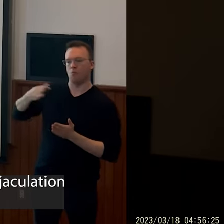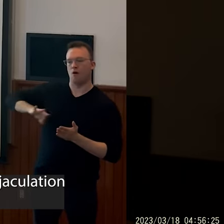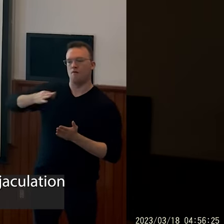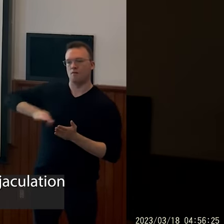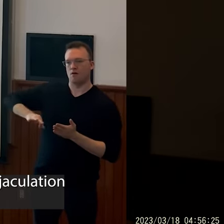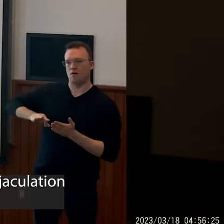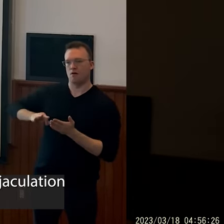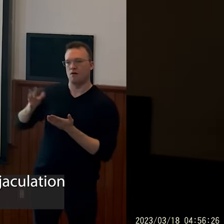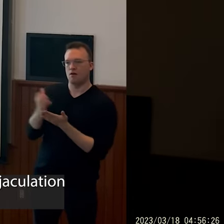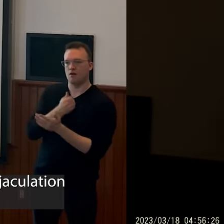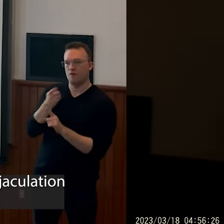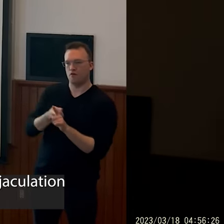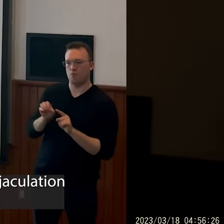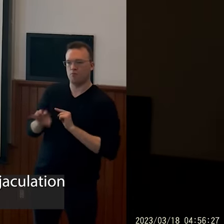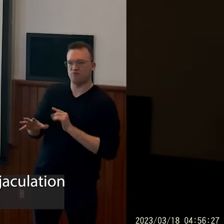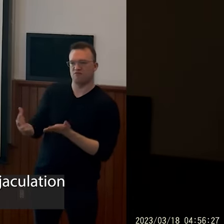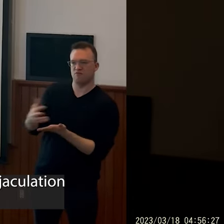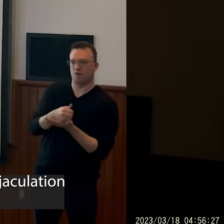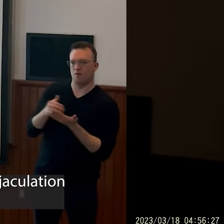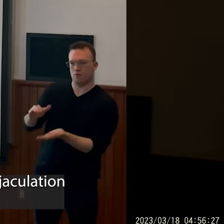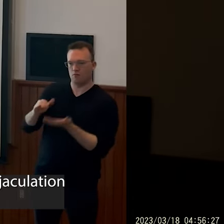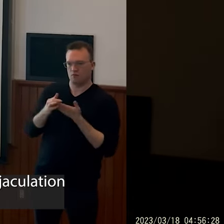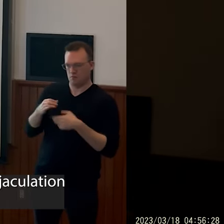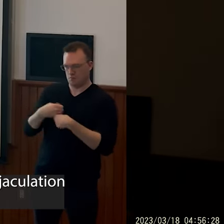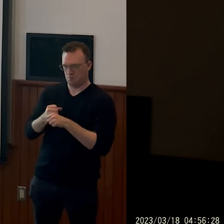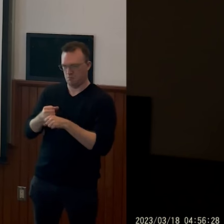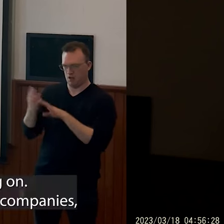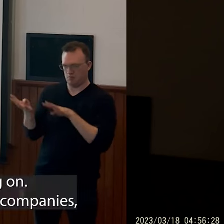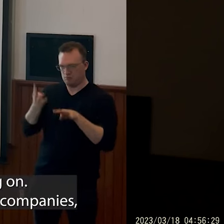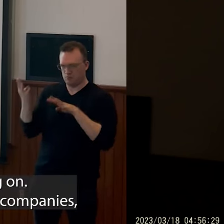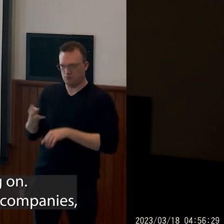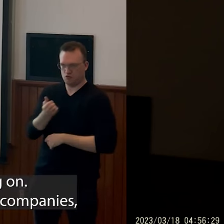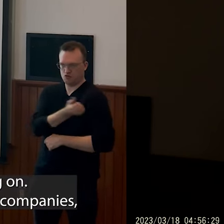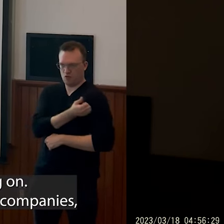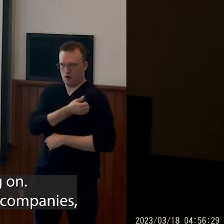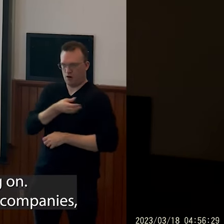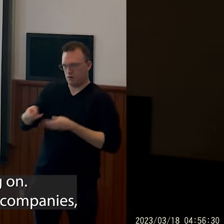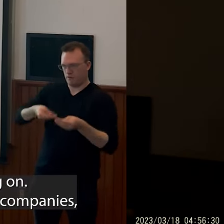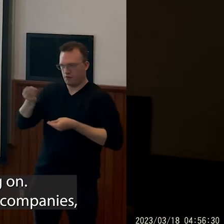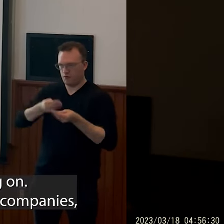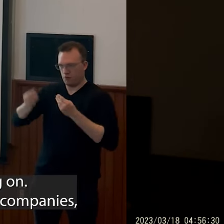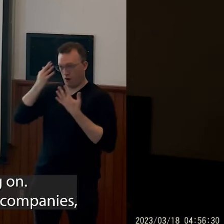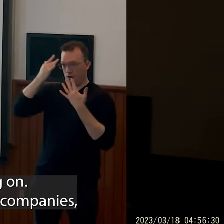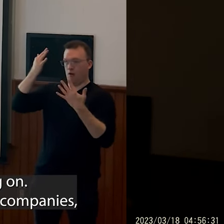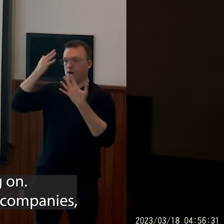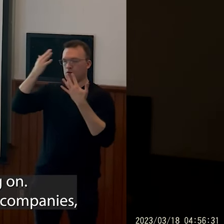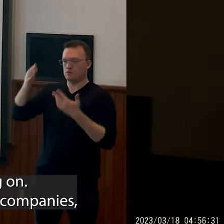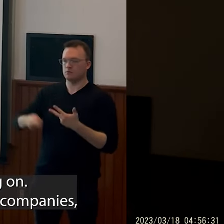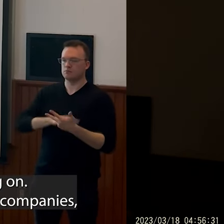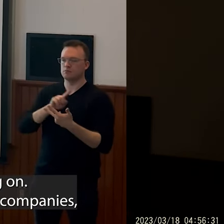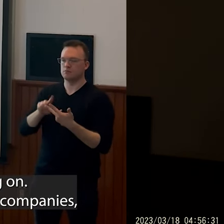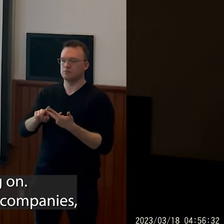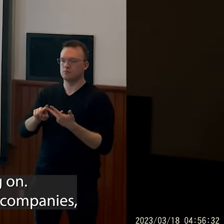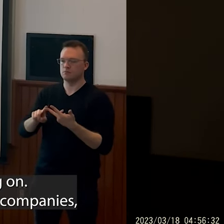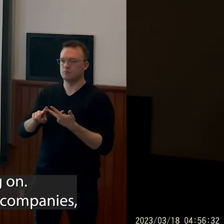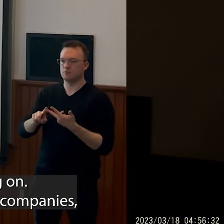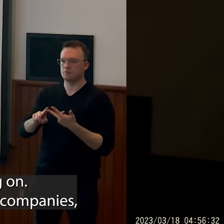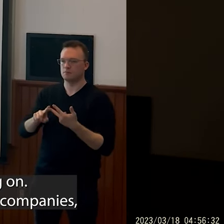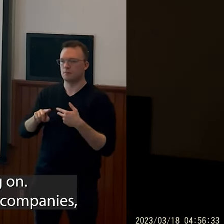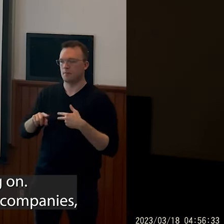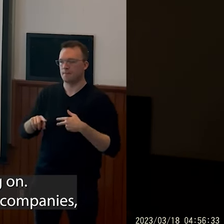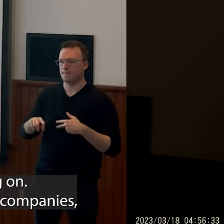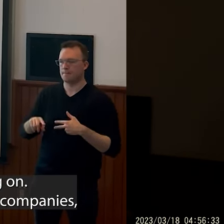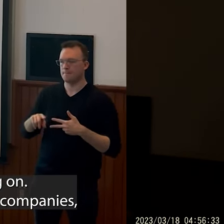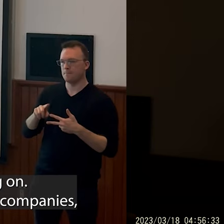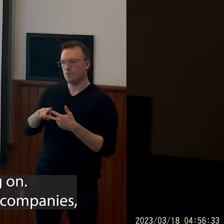through the ejaculation and make drugs, have a drug trade going on. Also, they are chased after